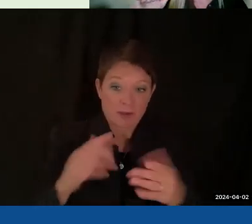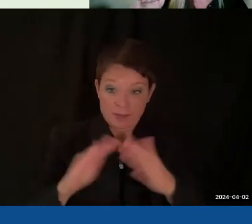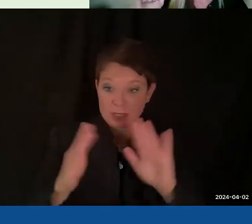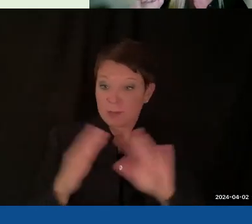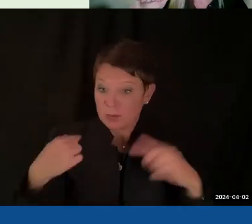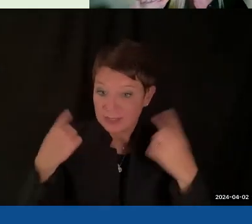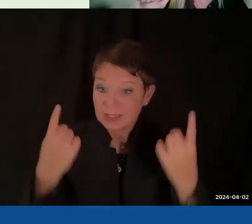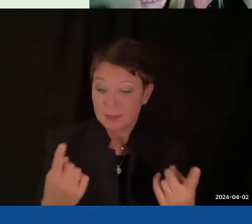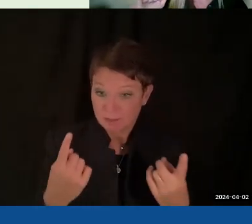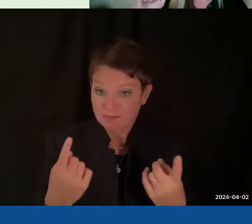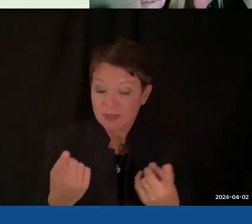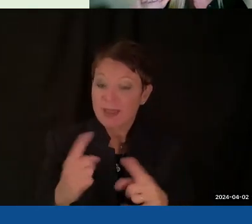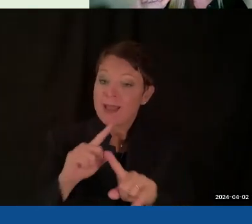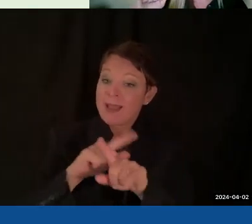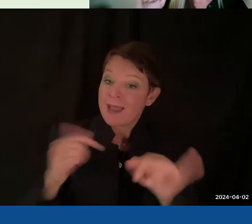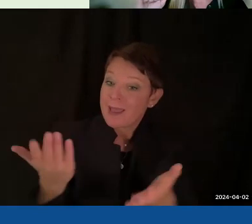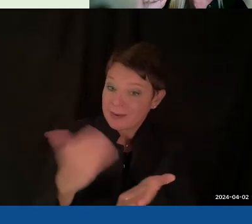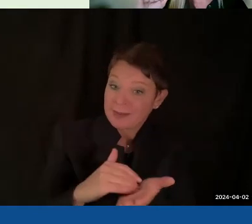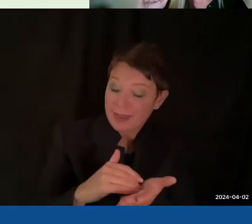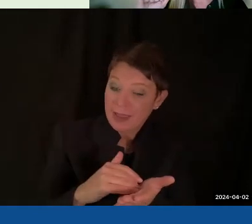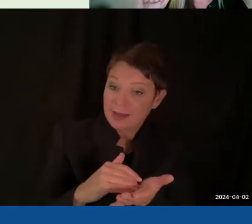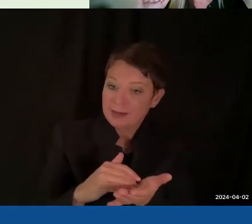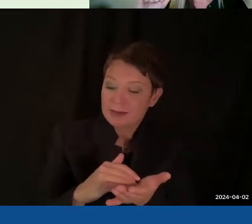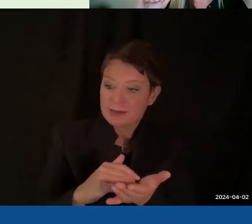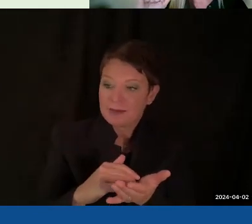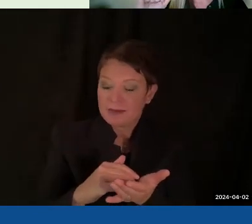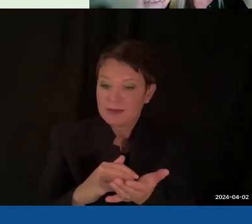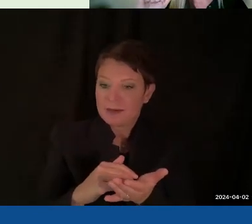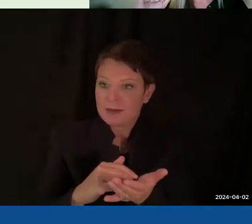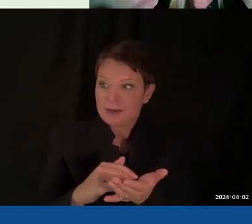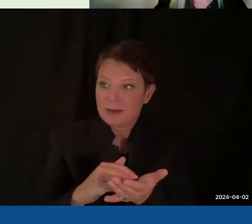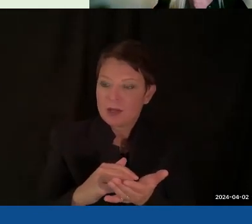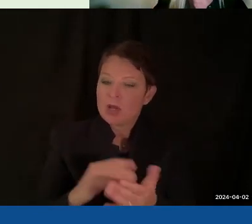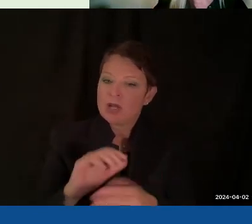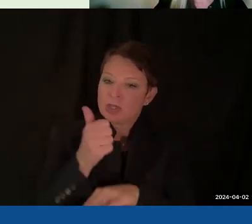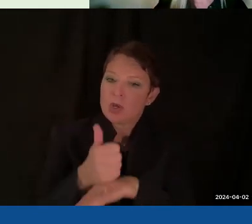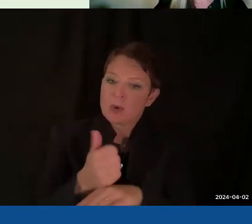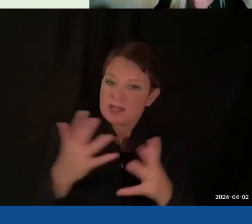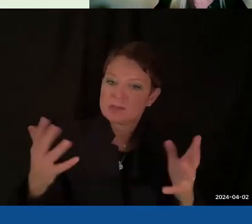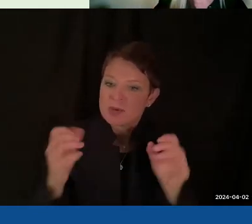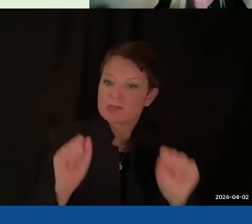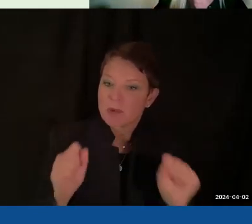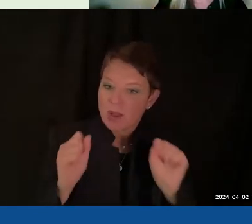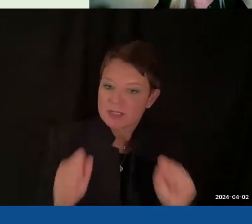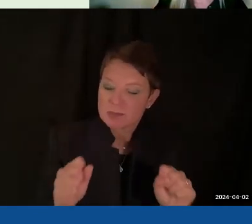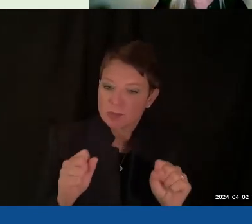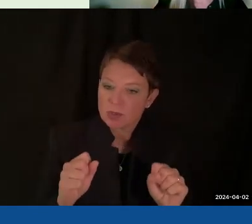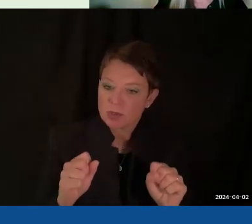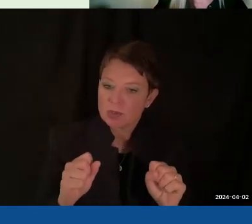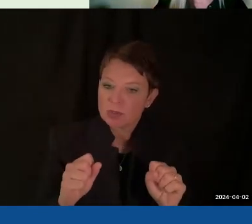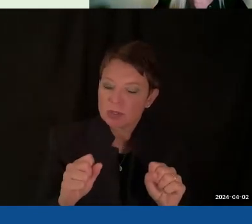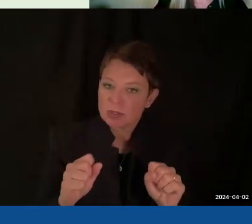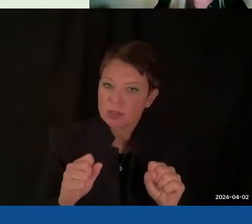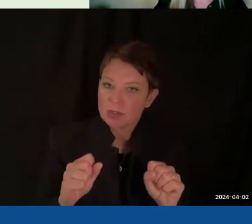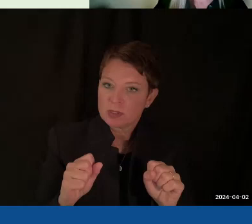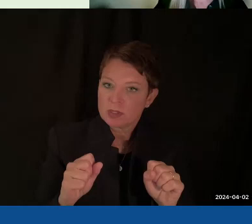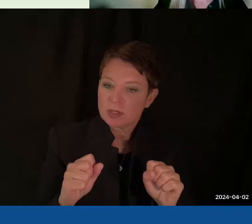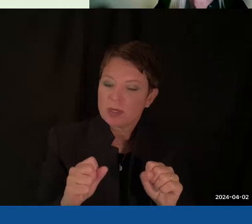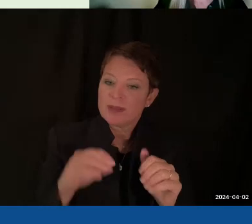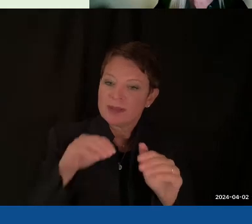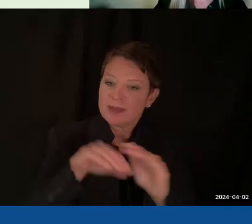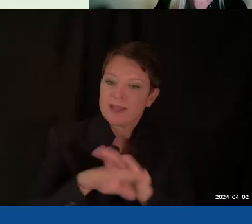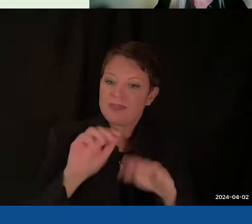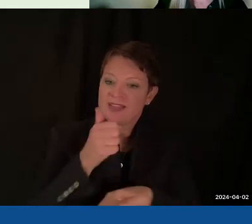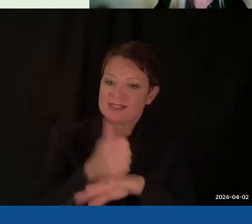community, and again located as much as possible within the shadow of the